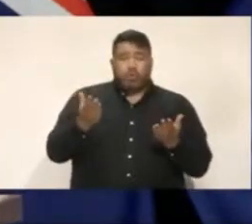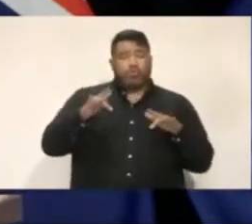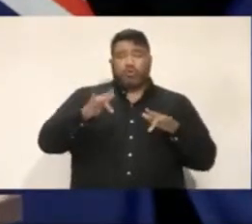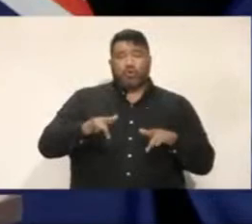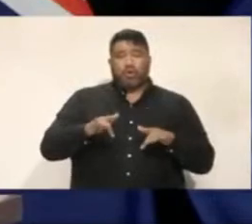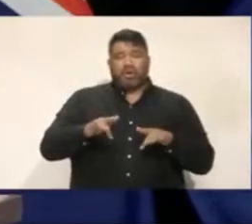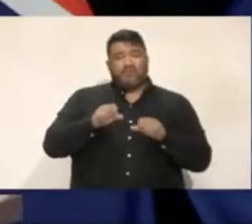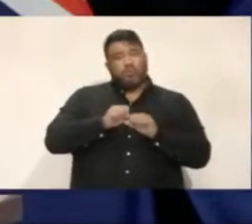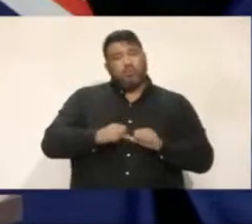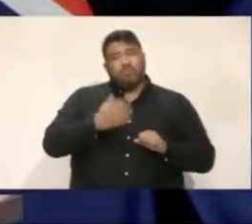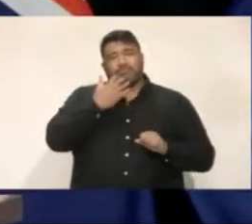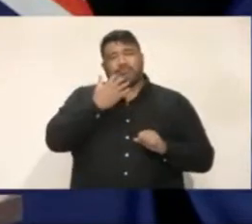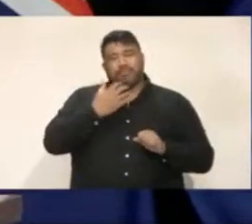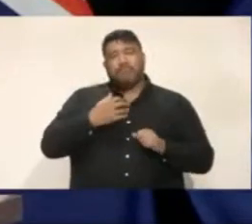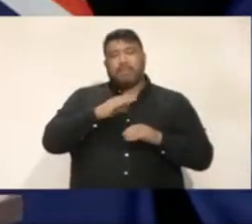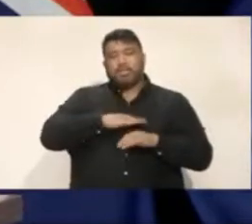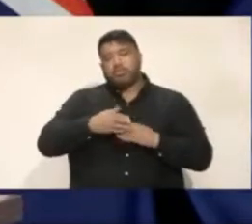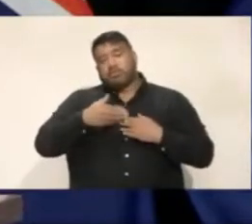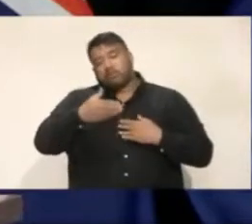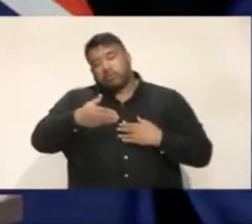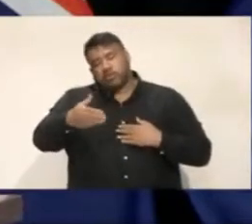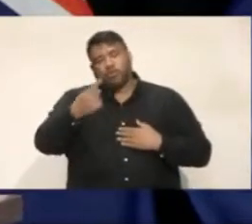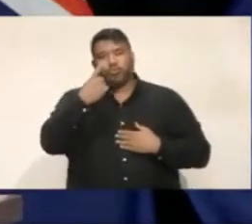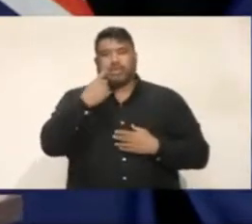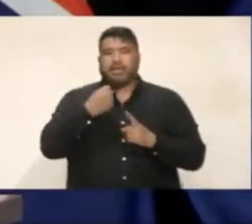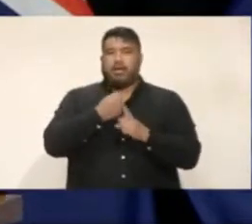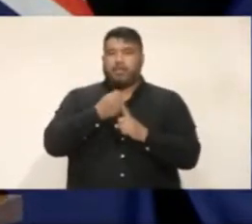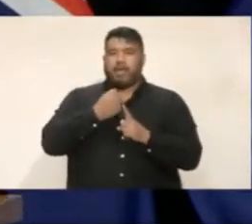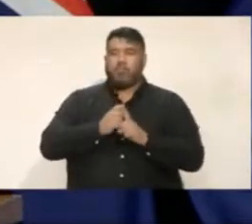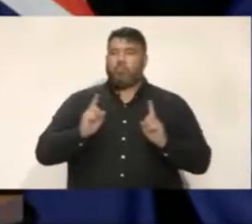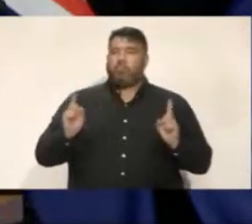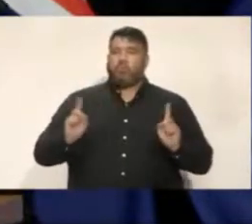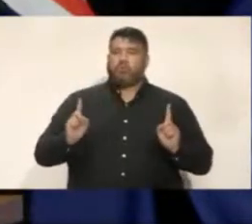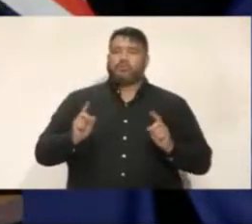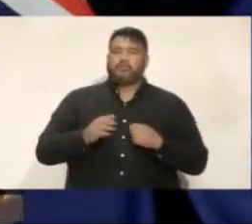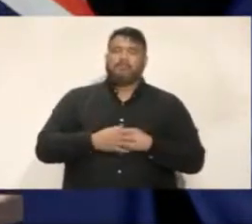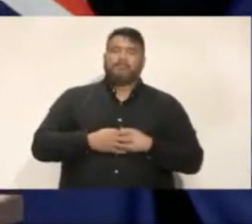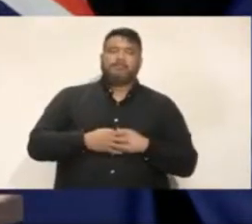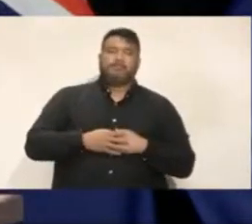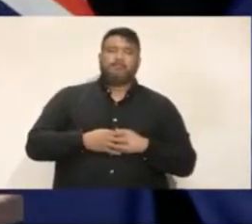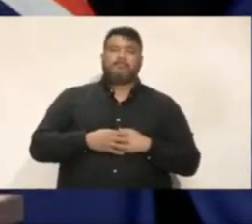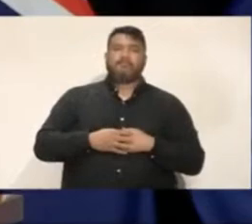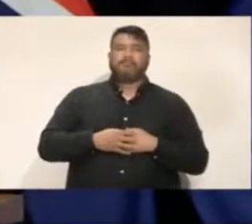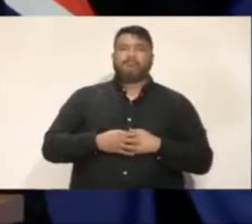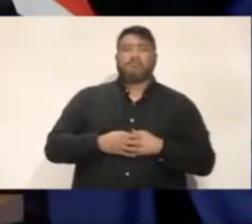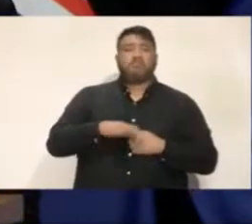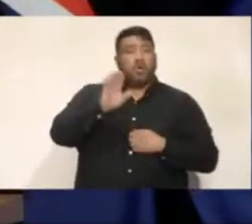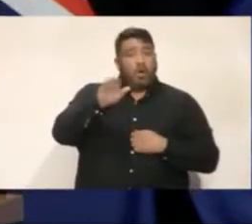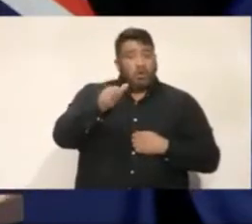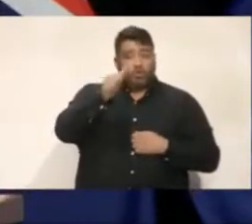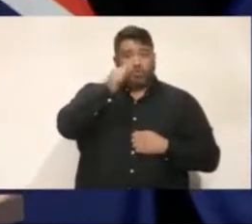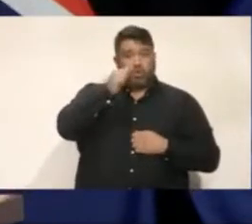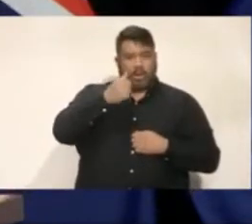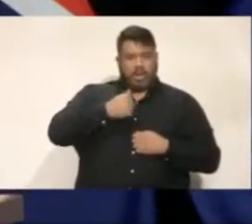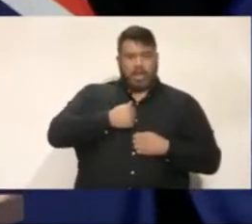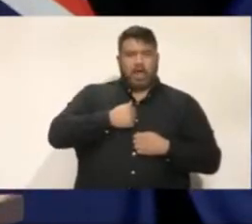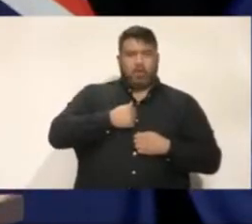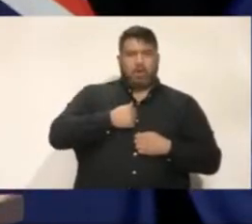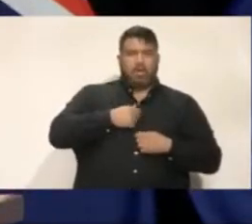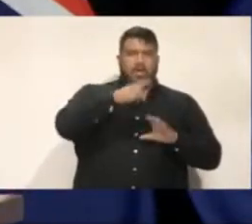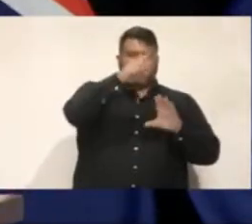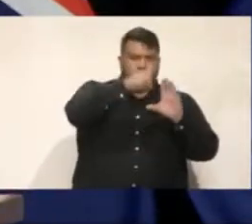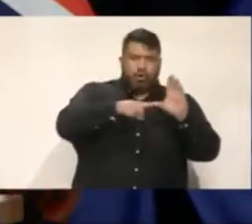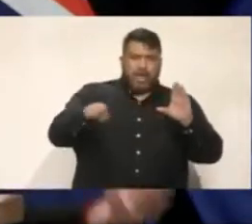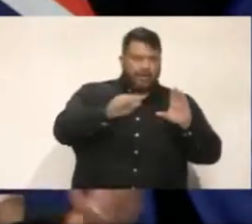And finally, early modelling from this cluster shows that the greatest period of spread, the greatest period of